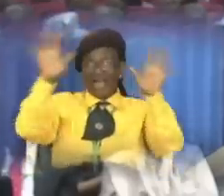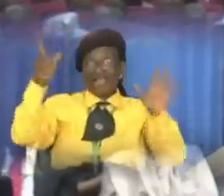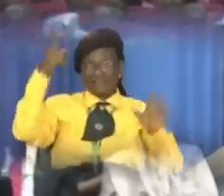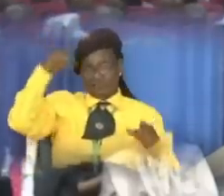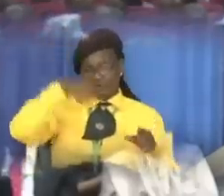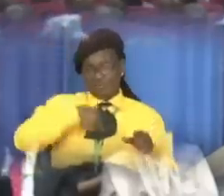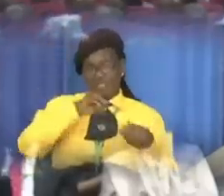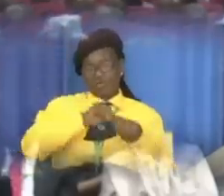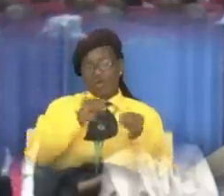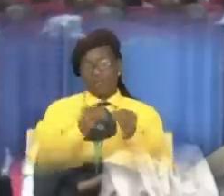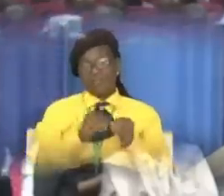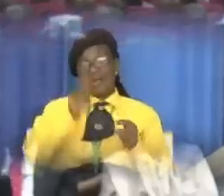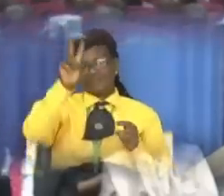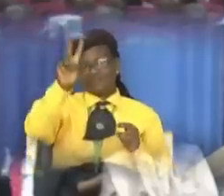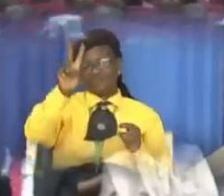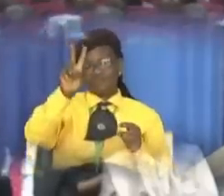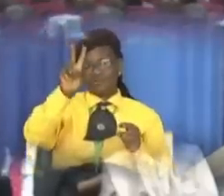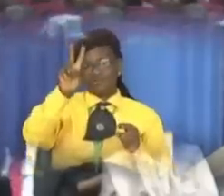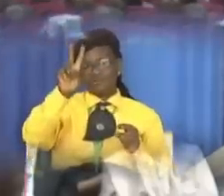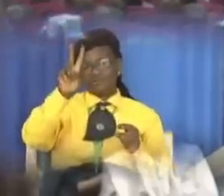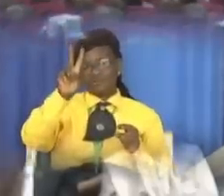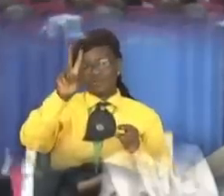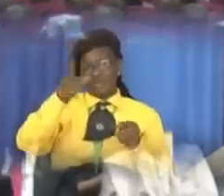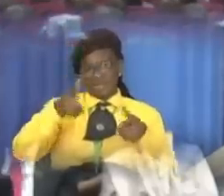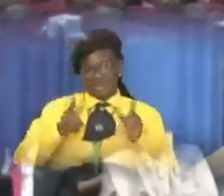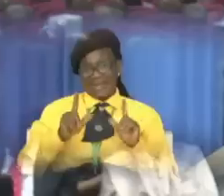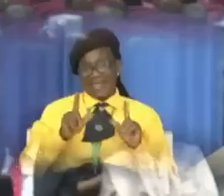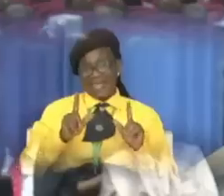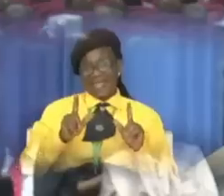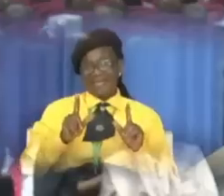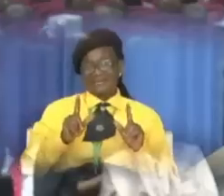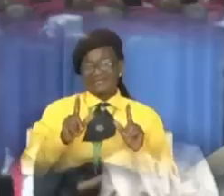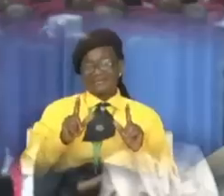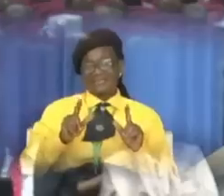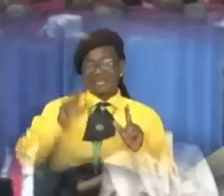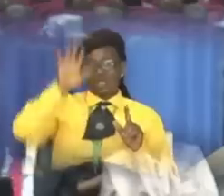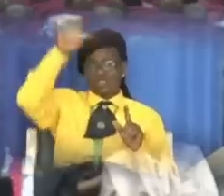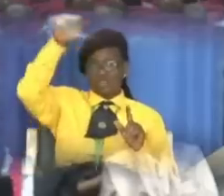Number 2, let your light shine in me.